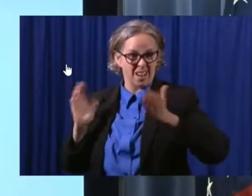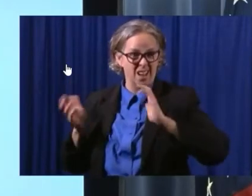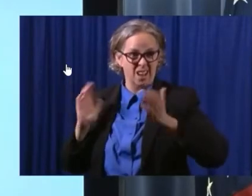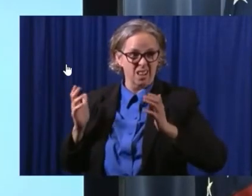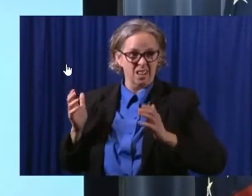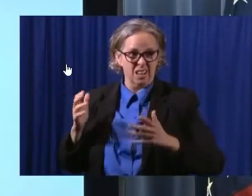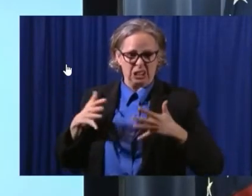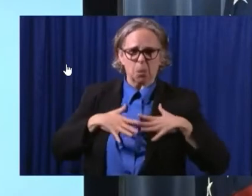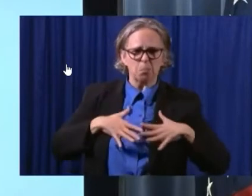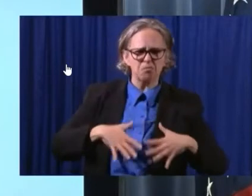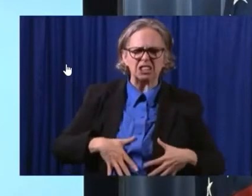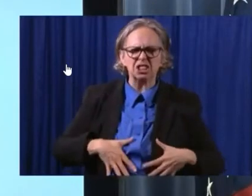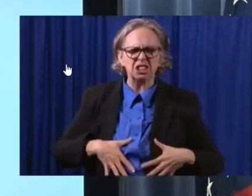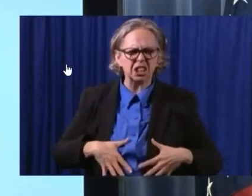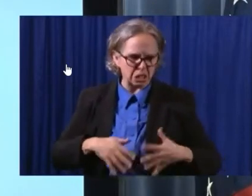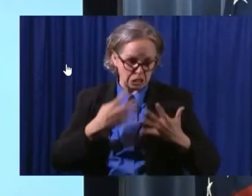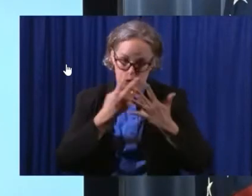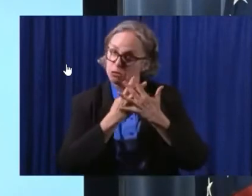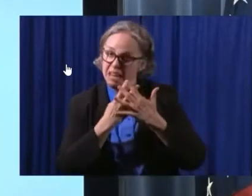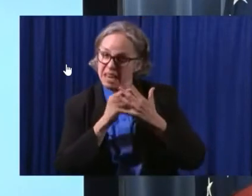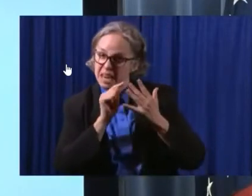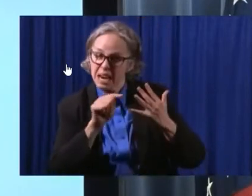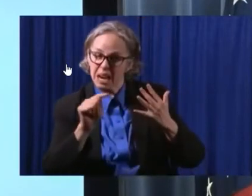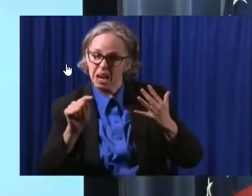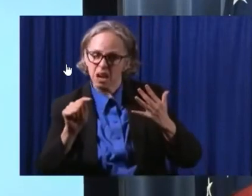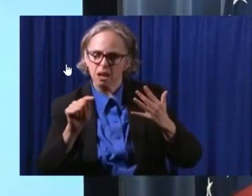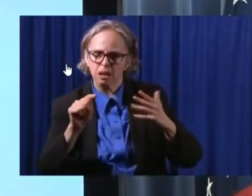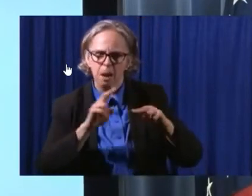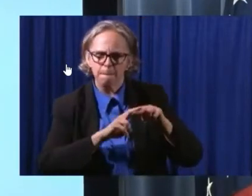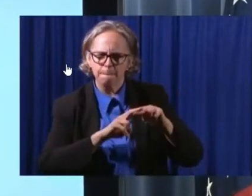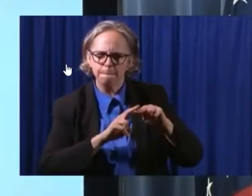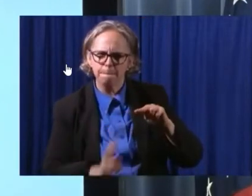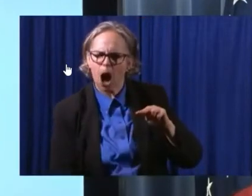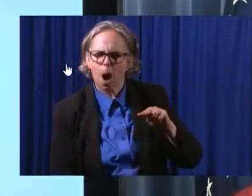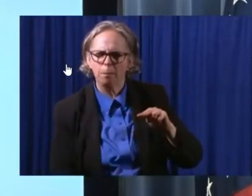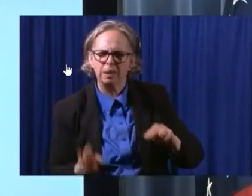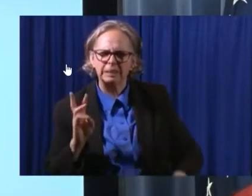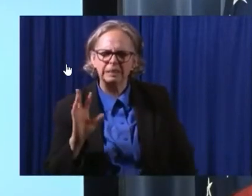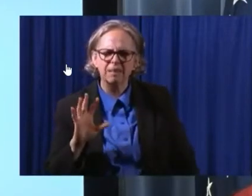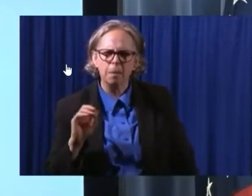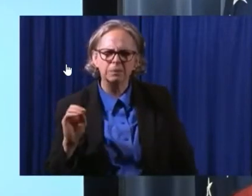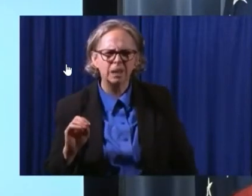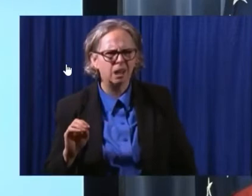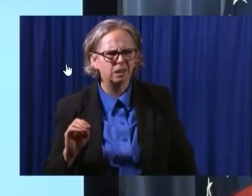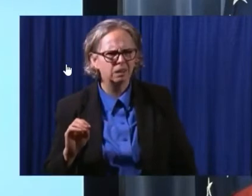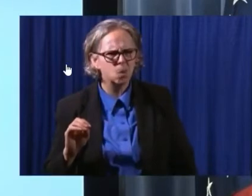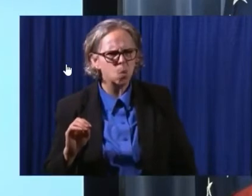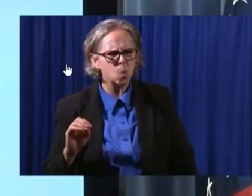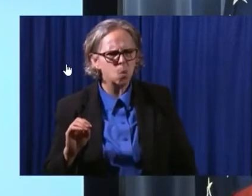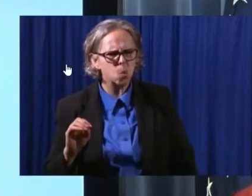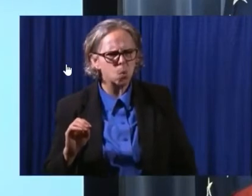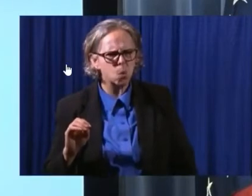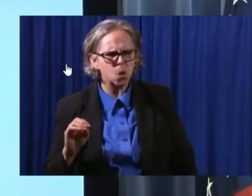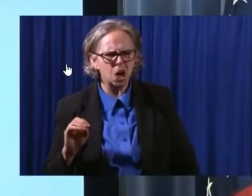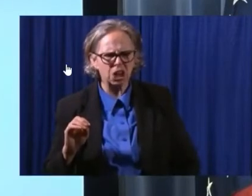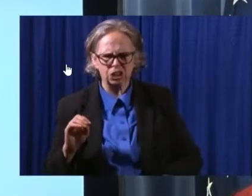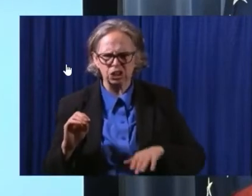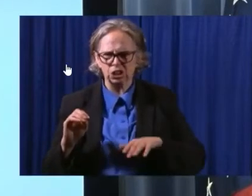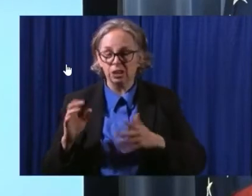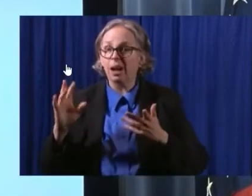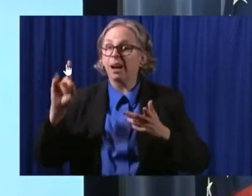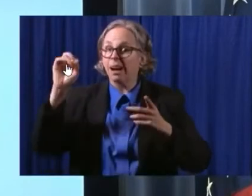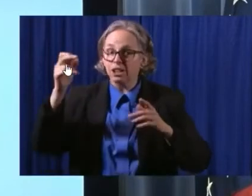pediatric offices for adolescents. So not only were children being quarantined, they weren't being seen by their pediatricians,